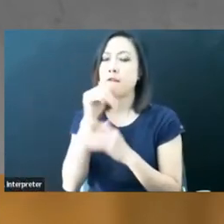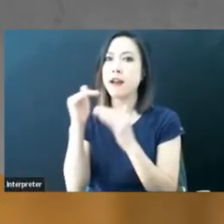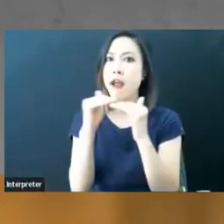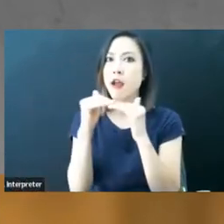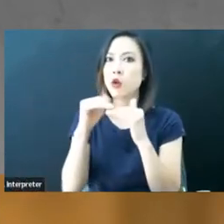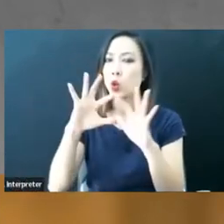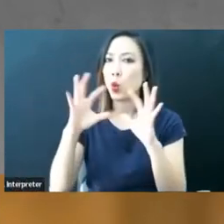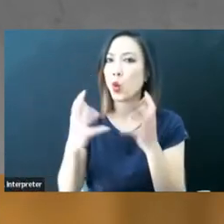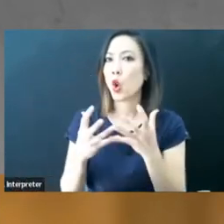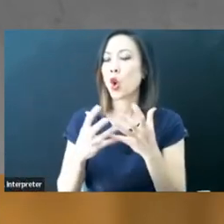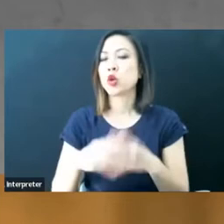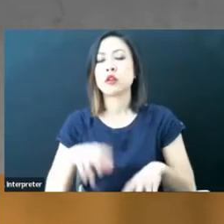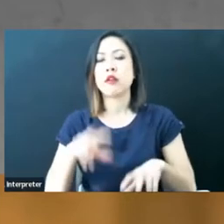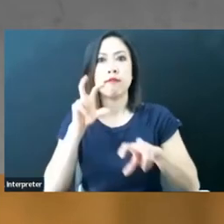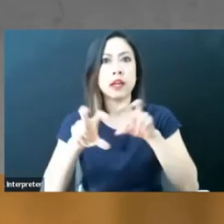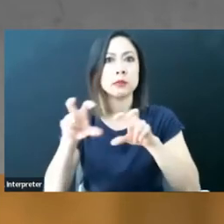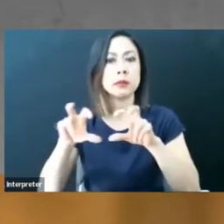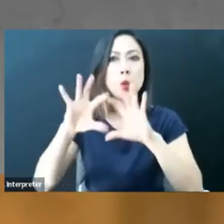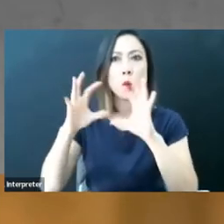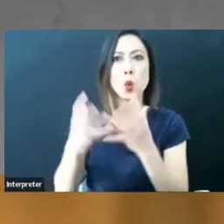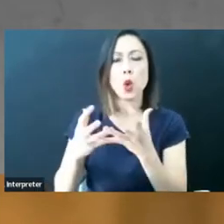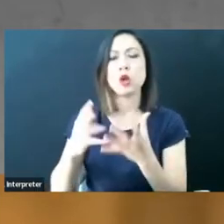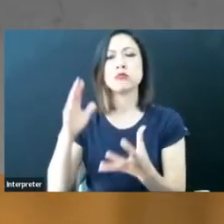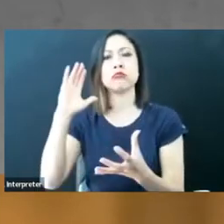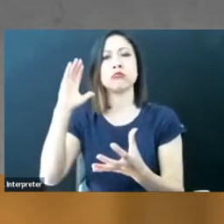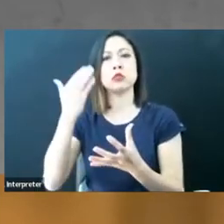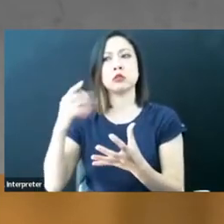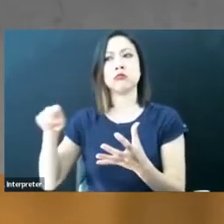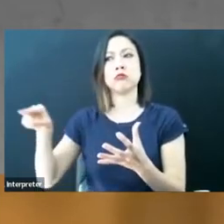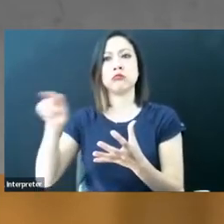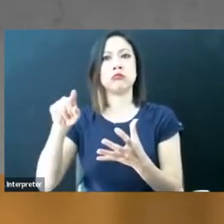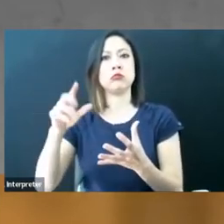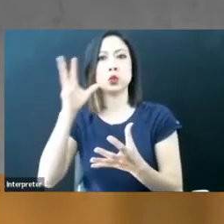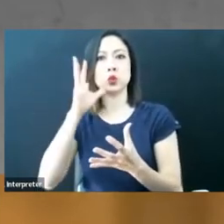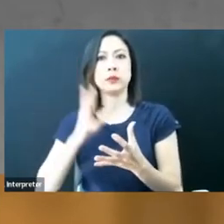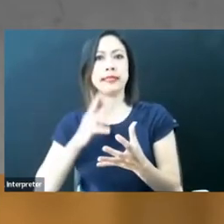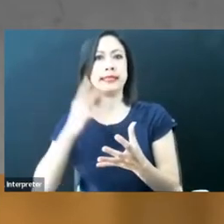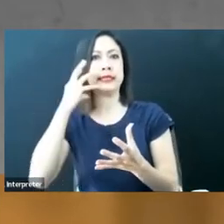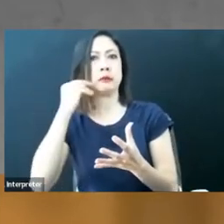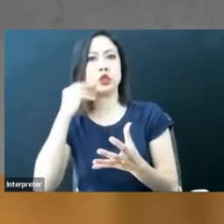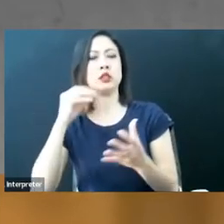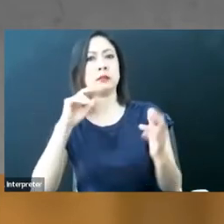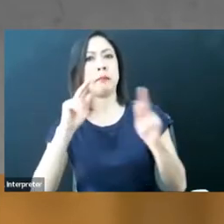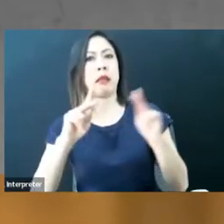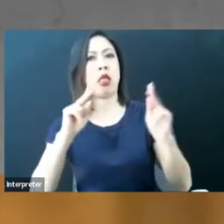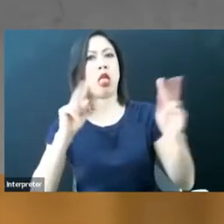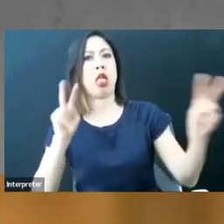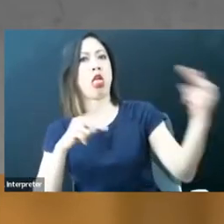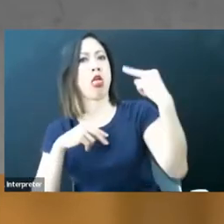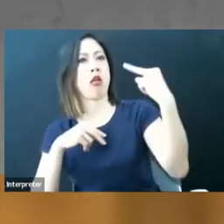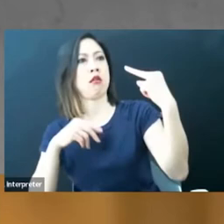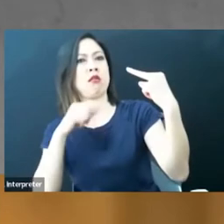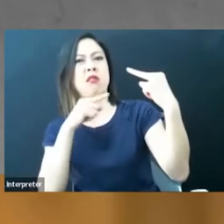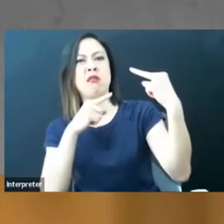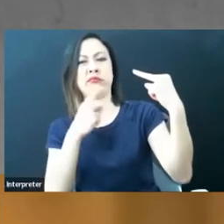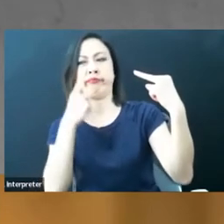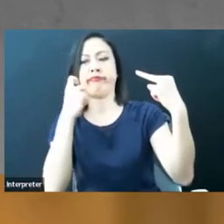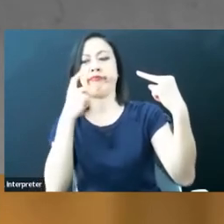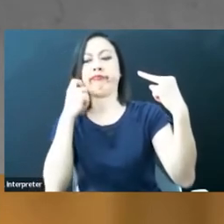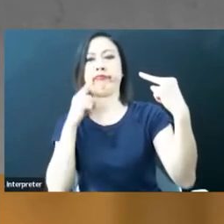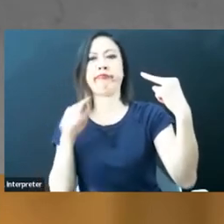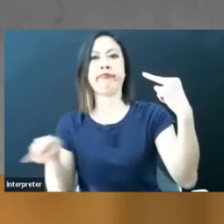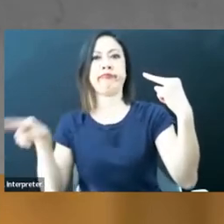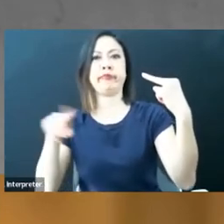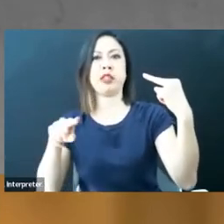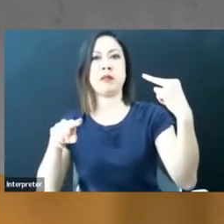encounter what seems to be much more skepticism than their male colleagues. And I don't